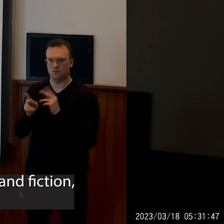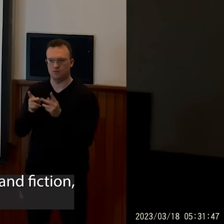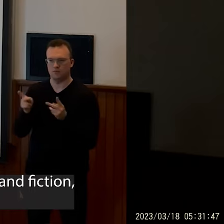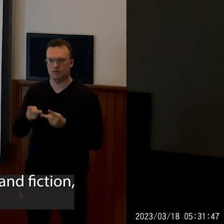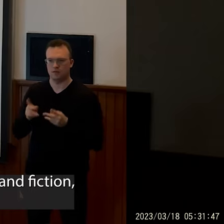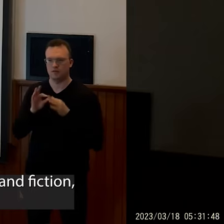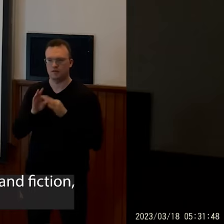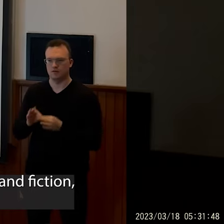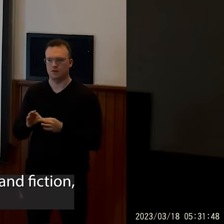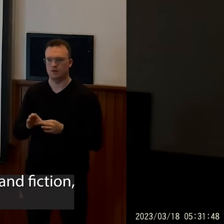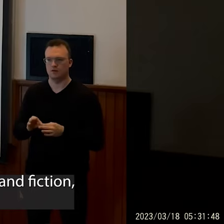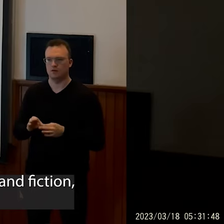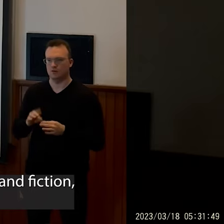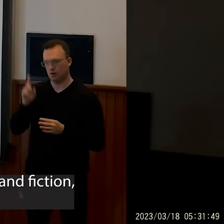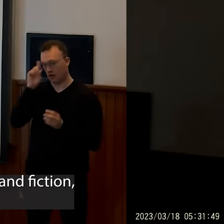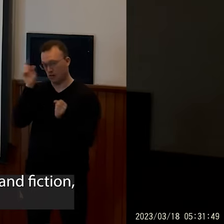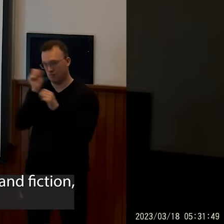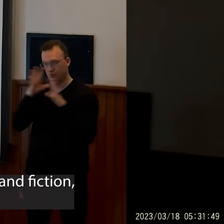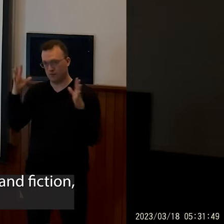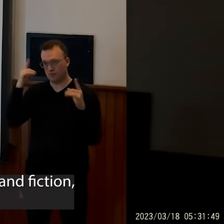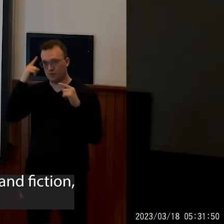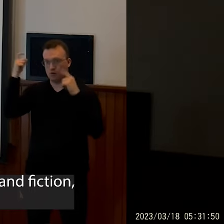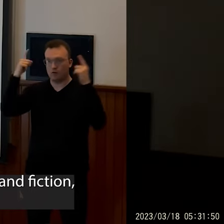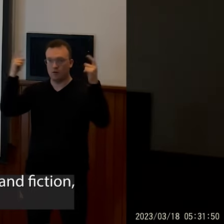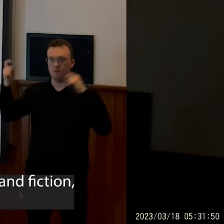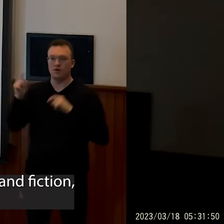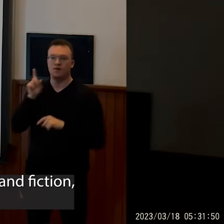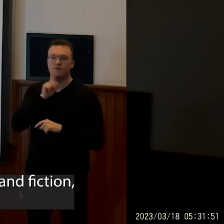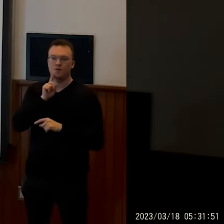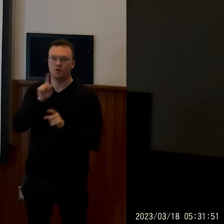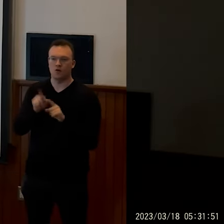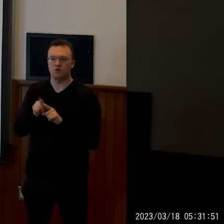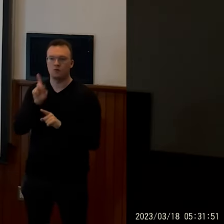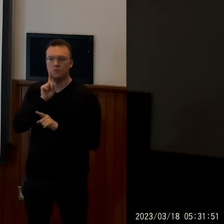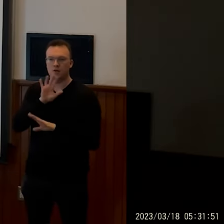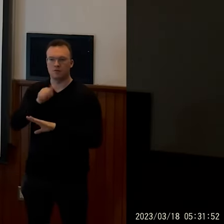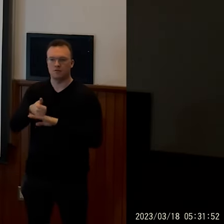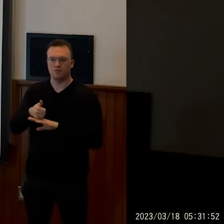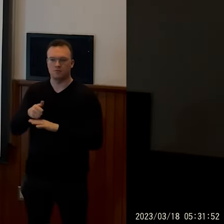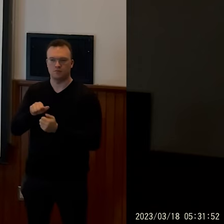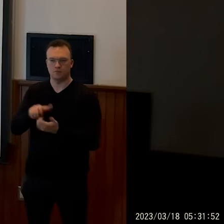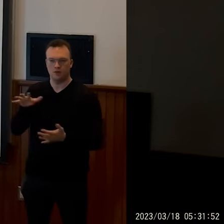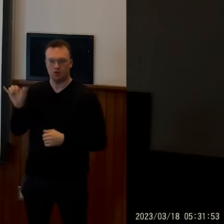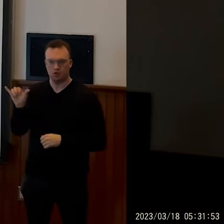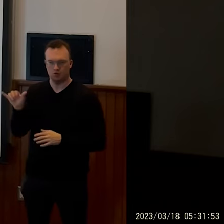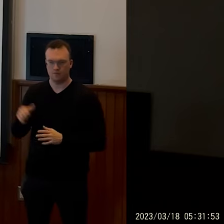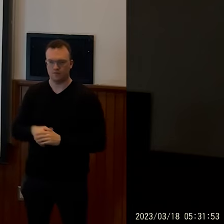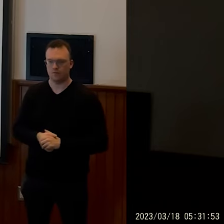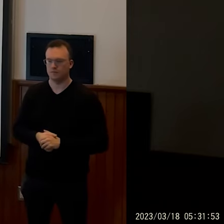of imagination, in fiction, and myth-making. Yeah,